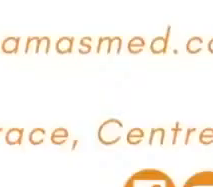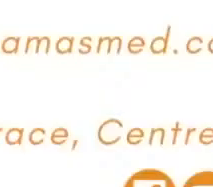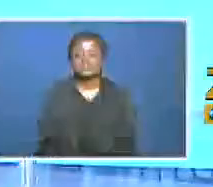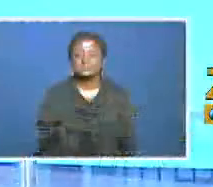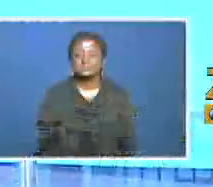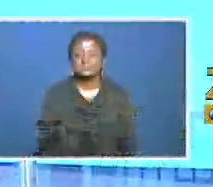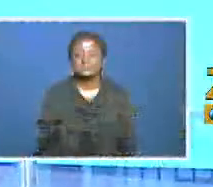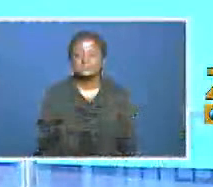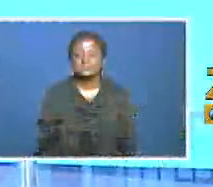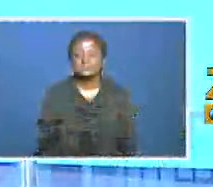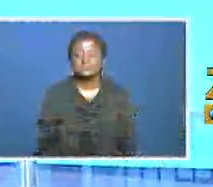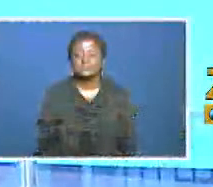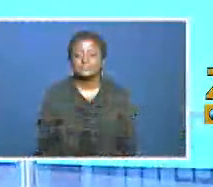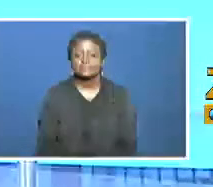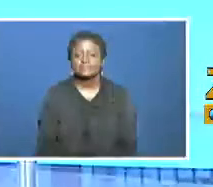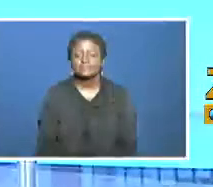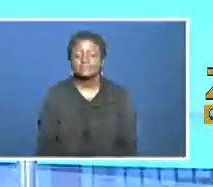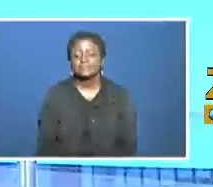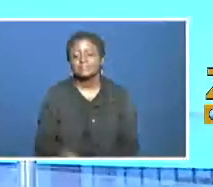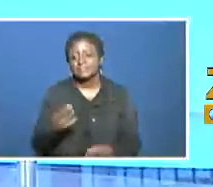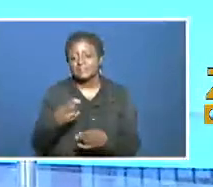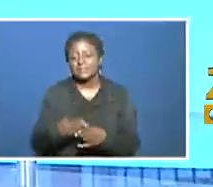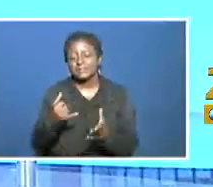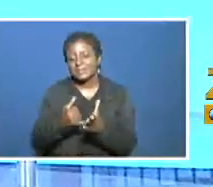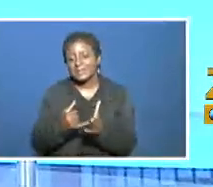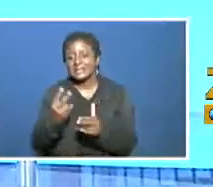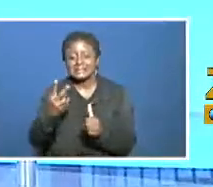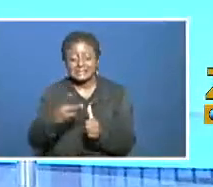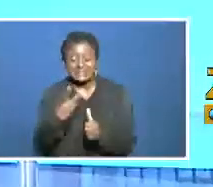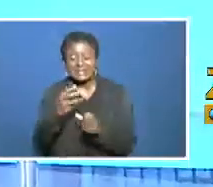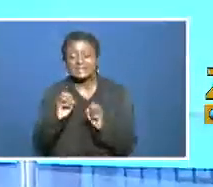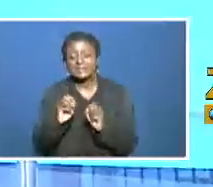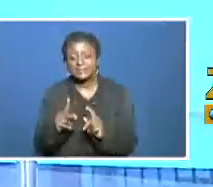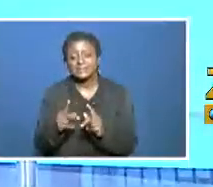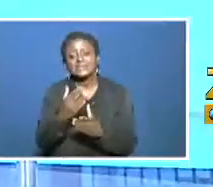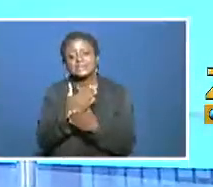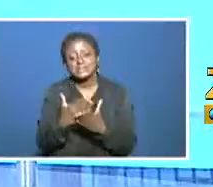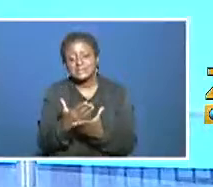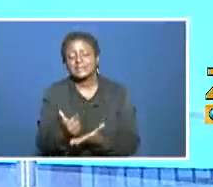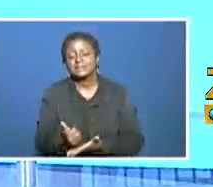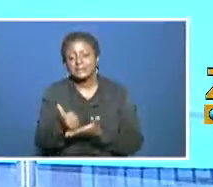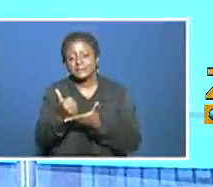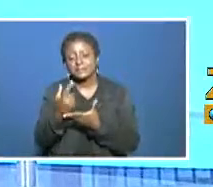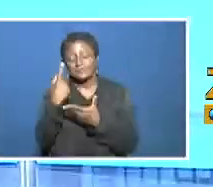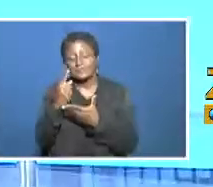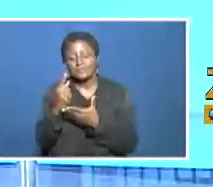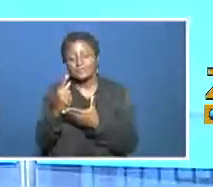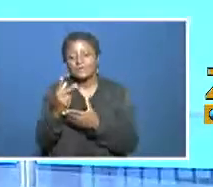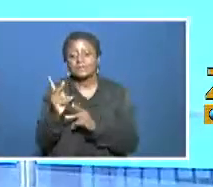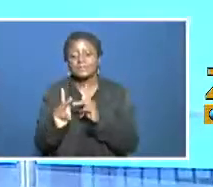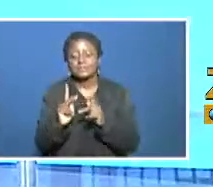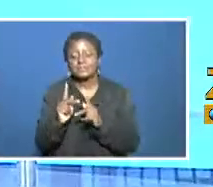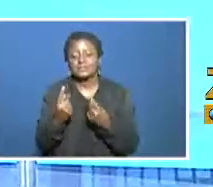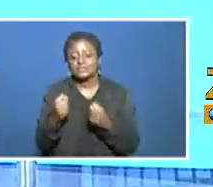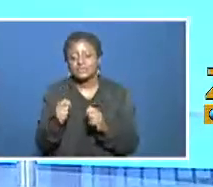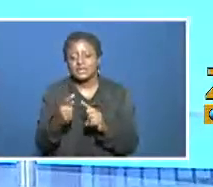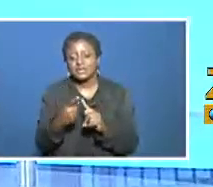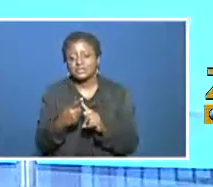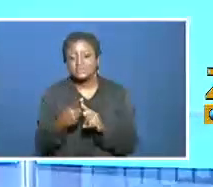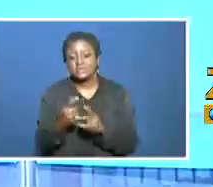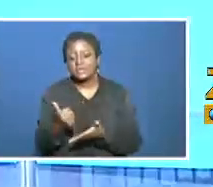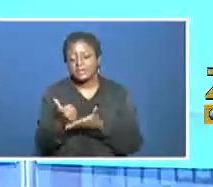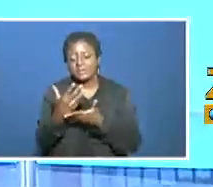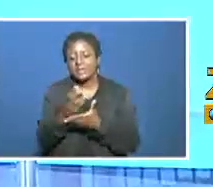here. Well, call it a second chance. There's some relief for the raft of people trying to have their convictions wiped